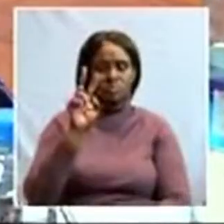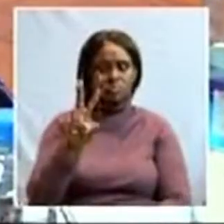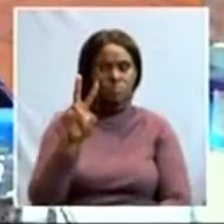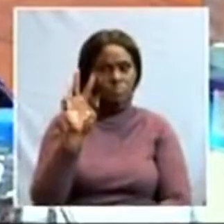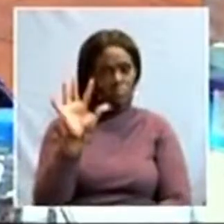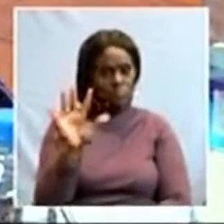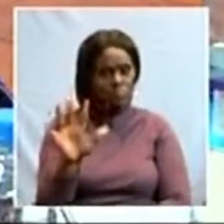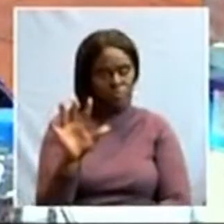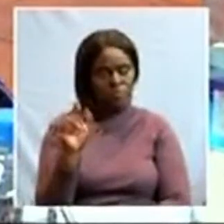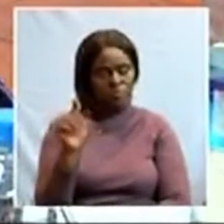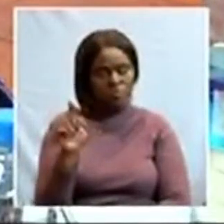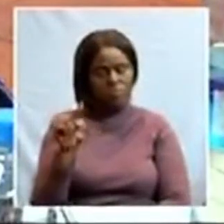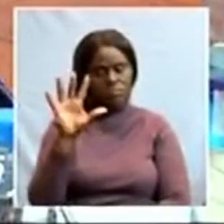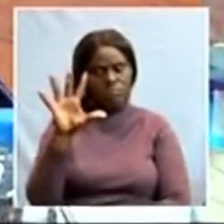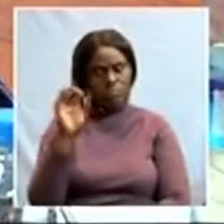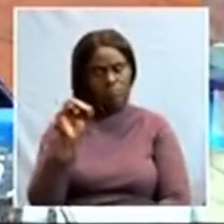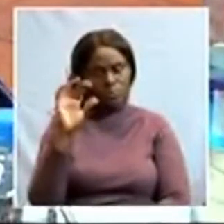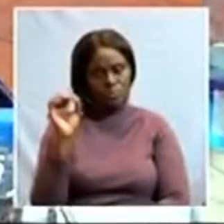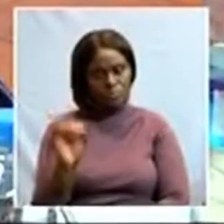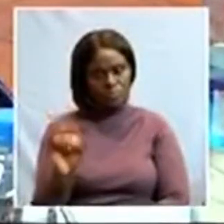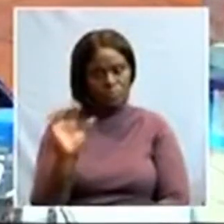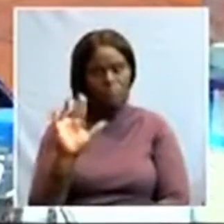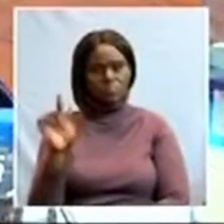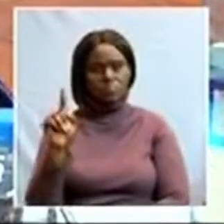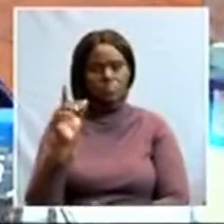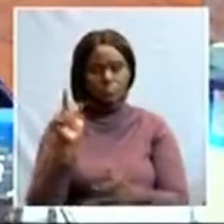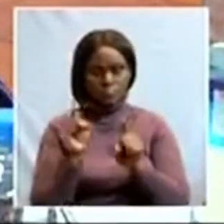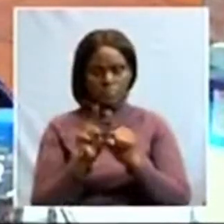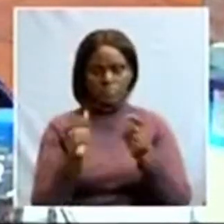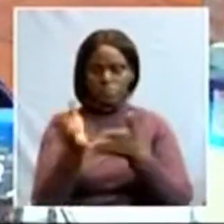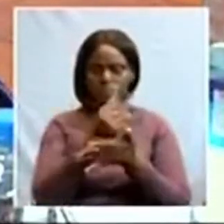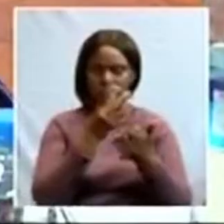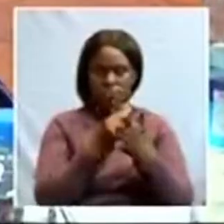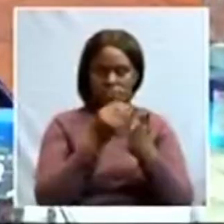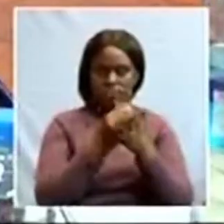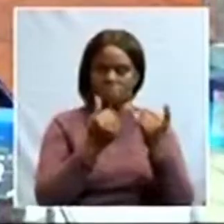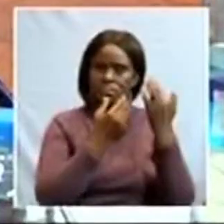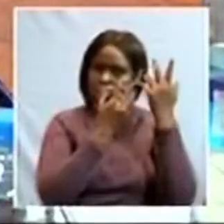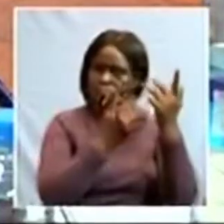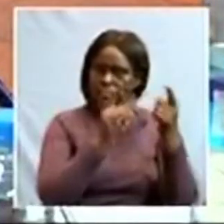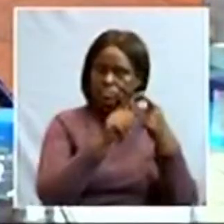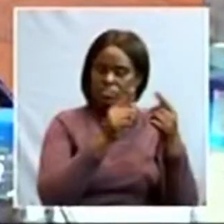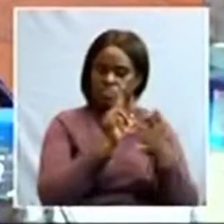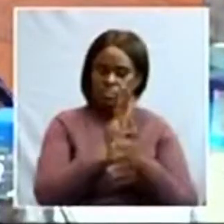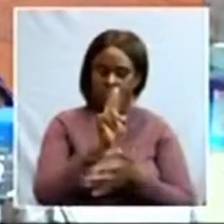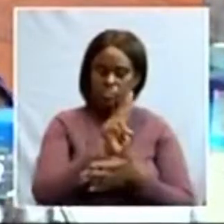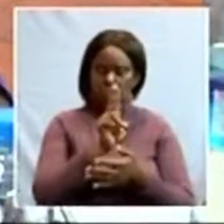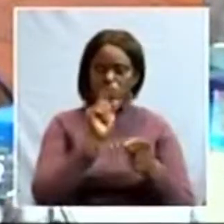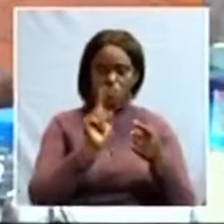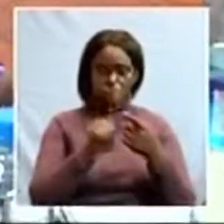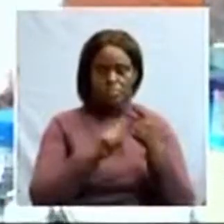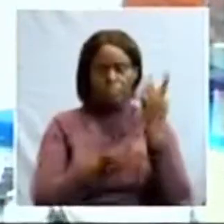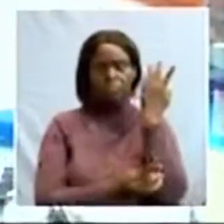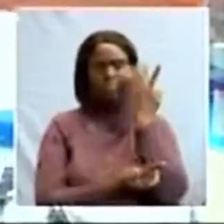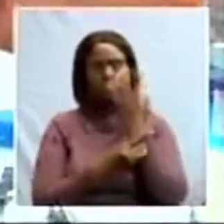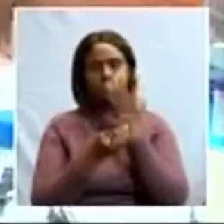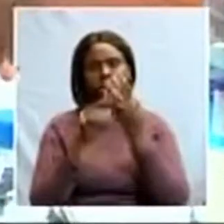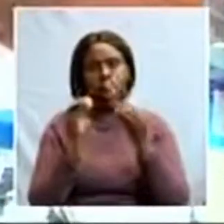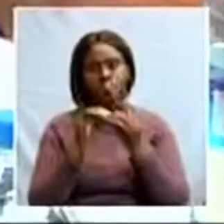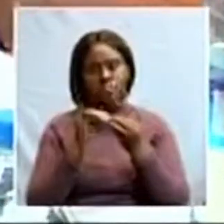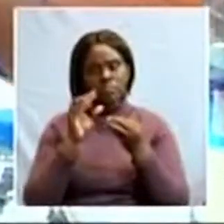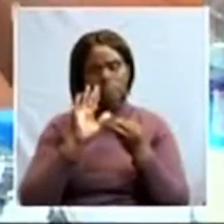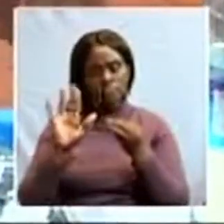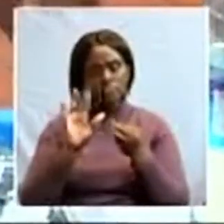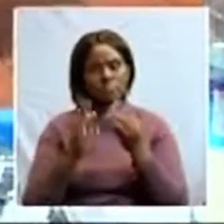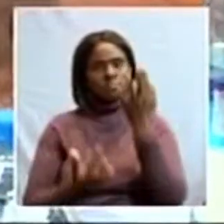92,025, being 50% of the collected amount were expected to be spent on the development of